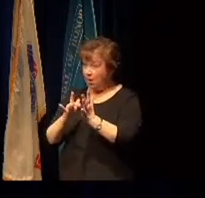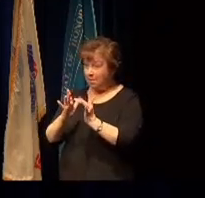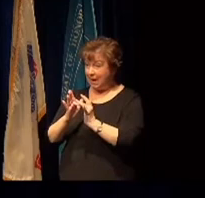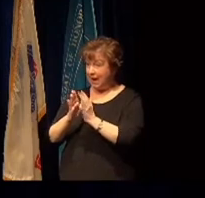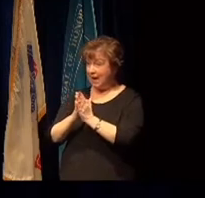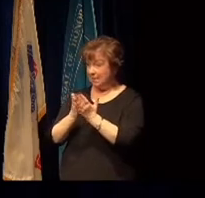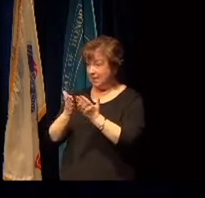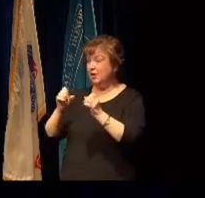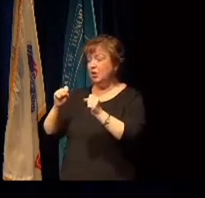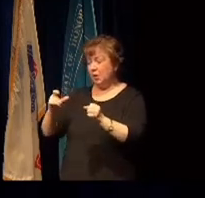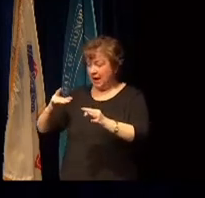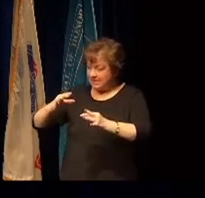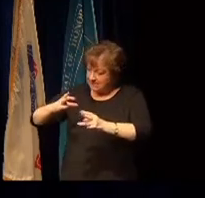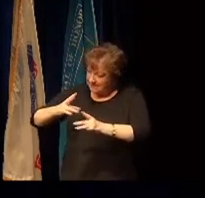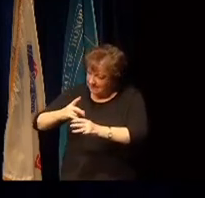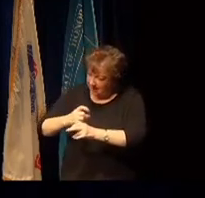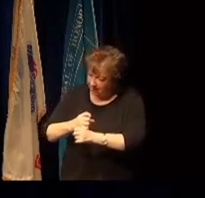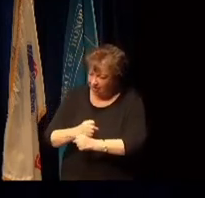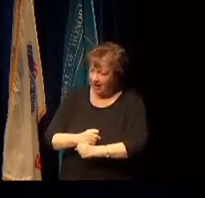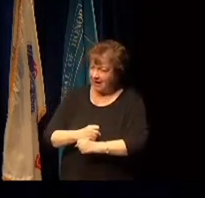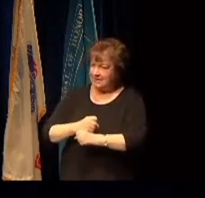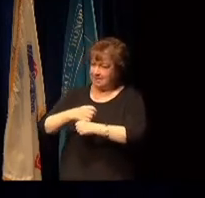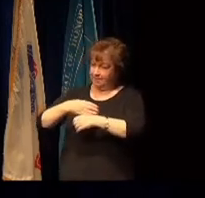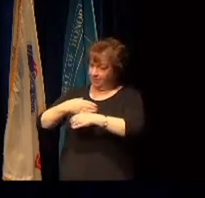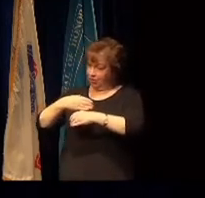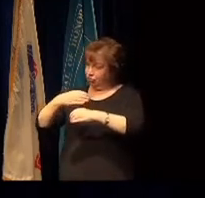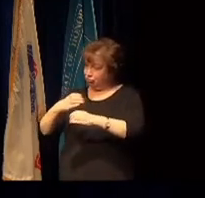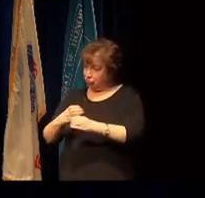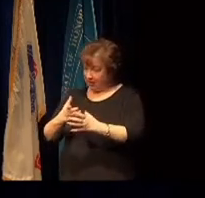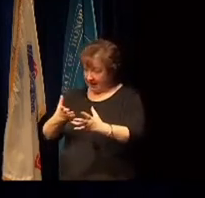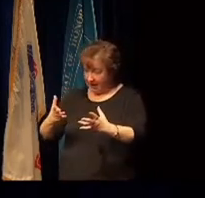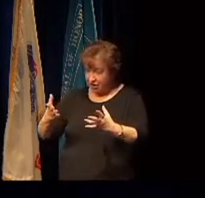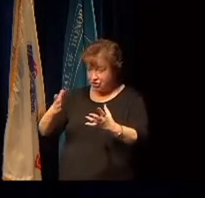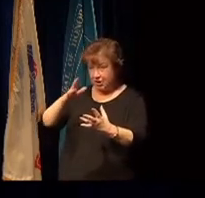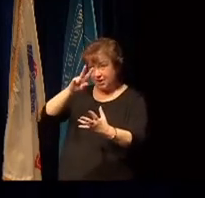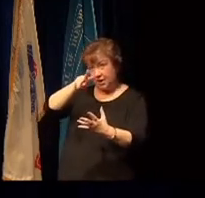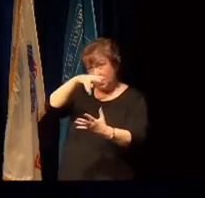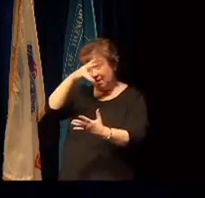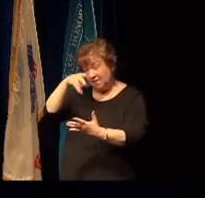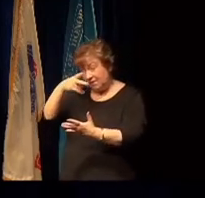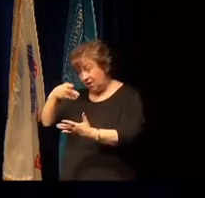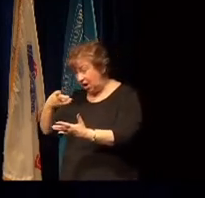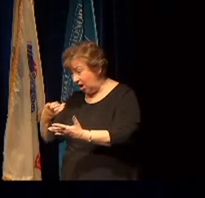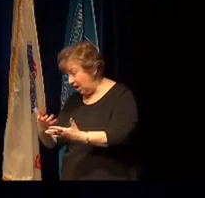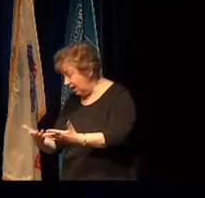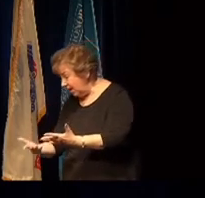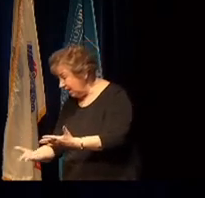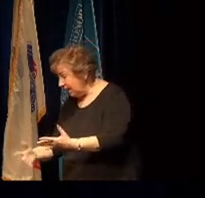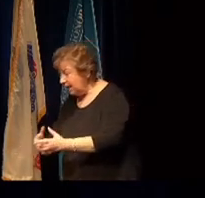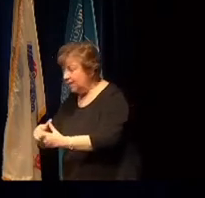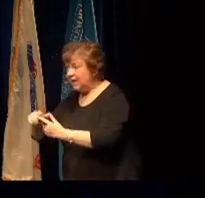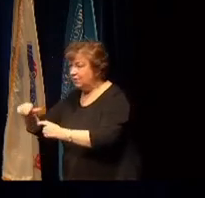statement. Creation, fall, and restoration or